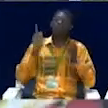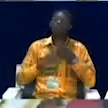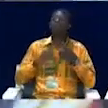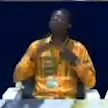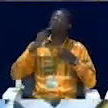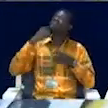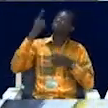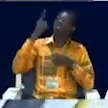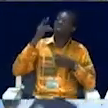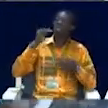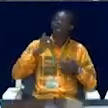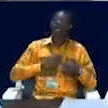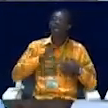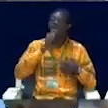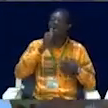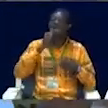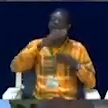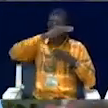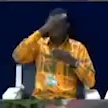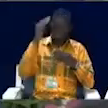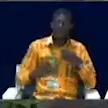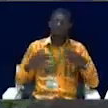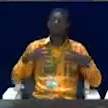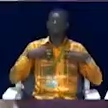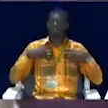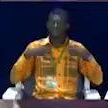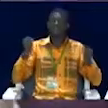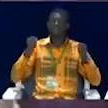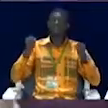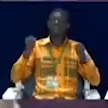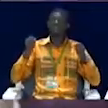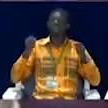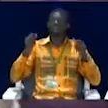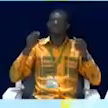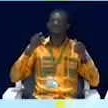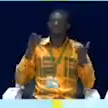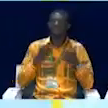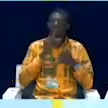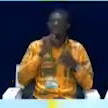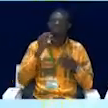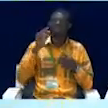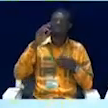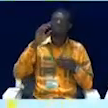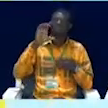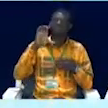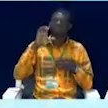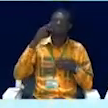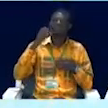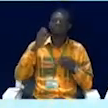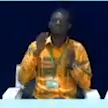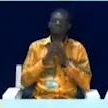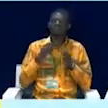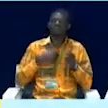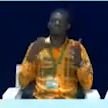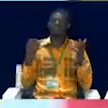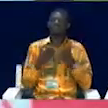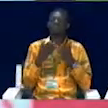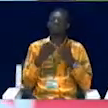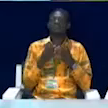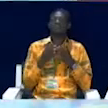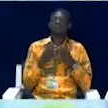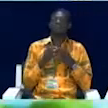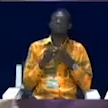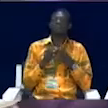say I am properly healed. Here is the ECG with me here.